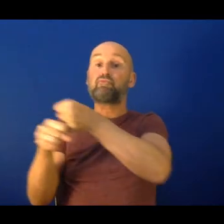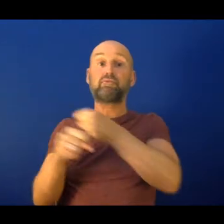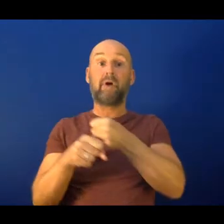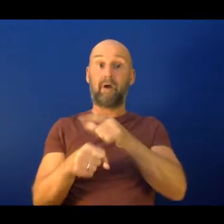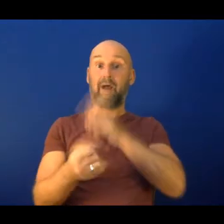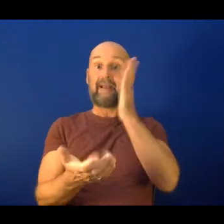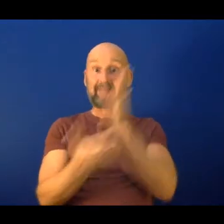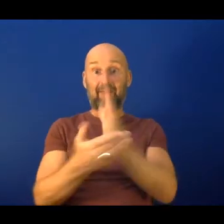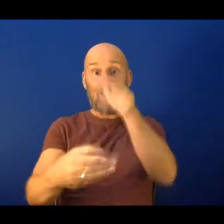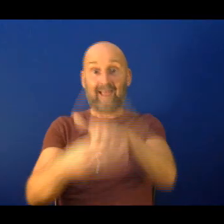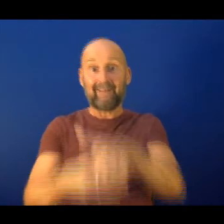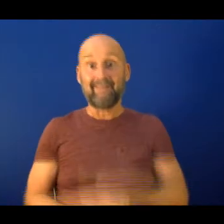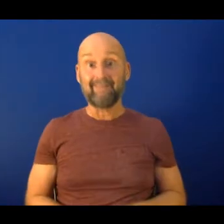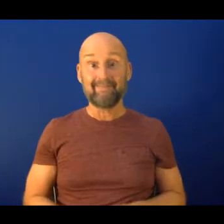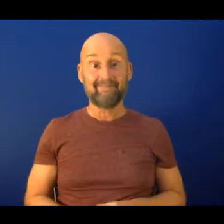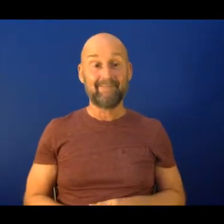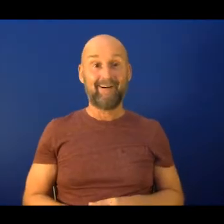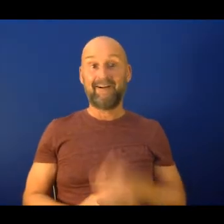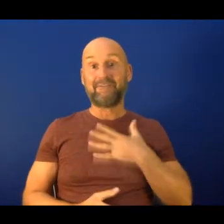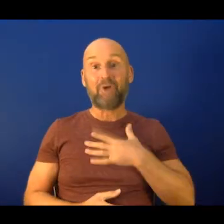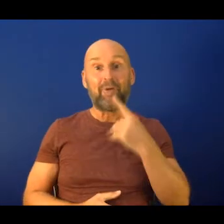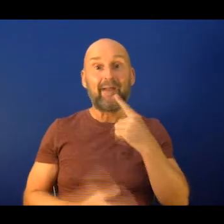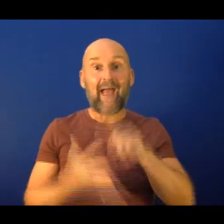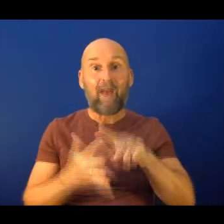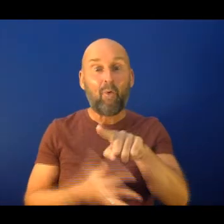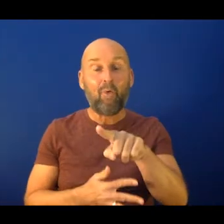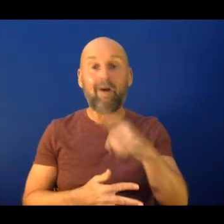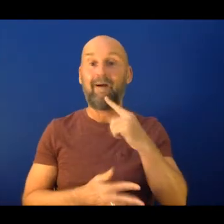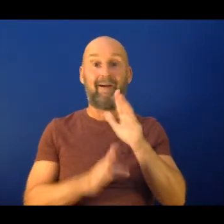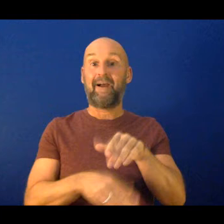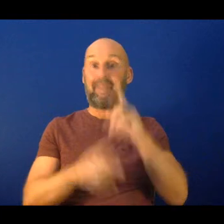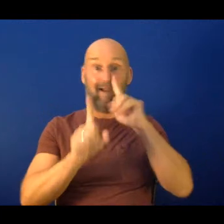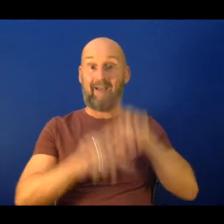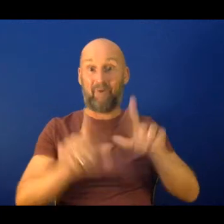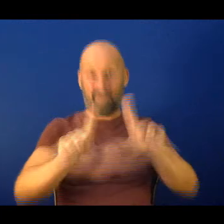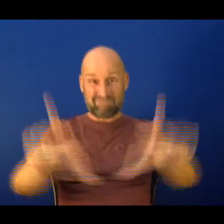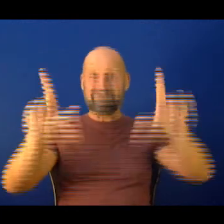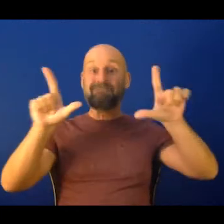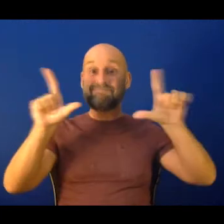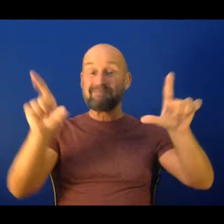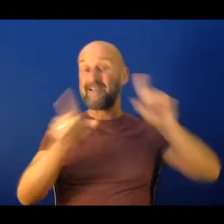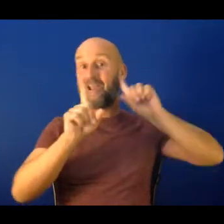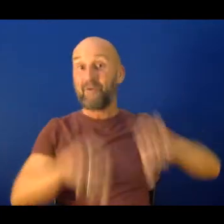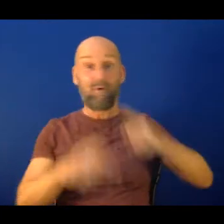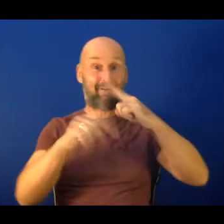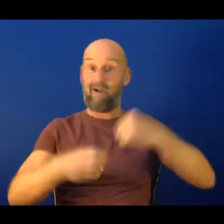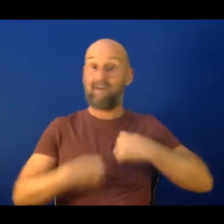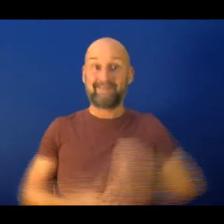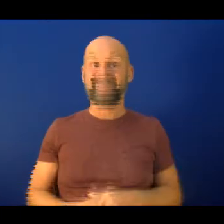because I was definitely part of it. Sorry, Echo. No, I said you can't be ignored that way. No,